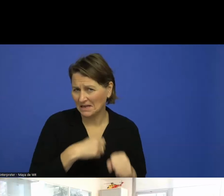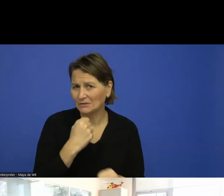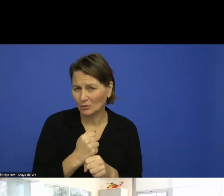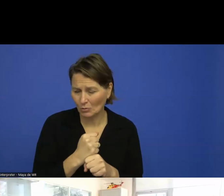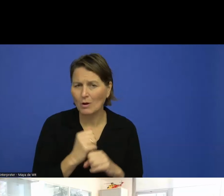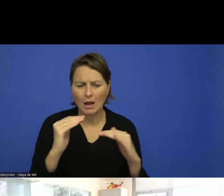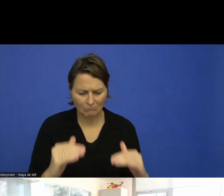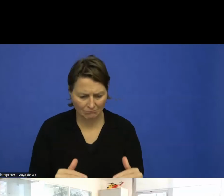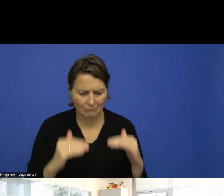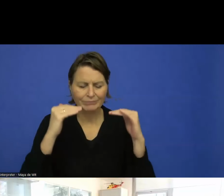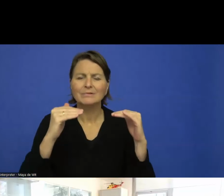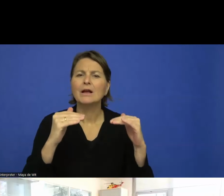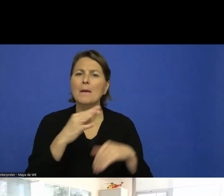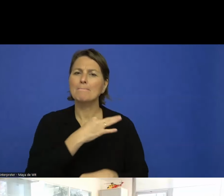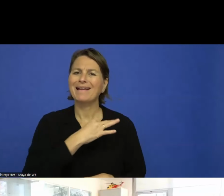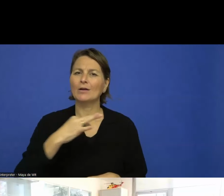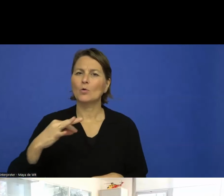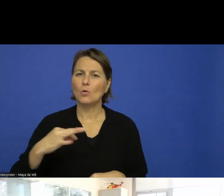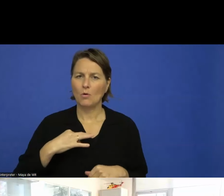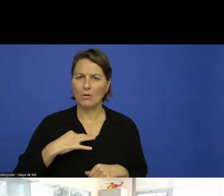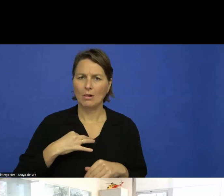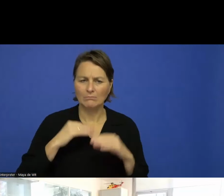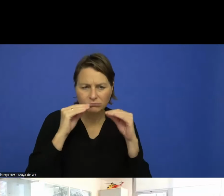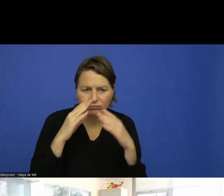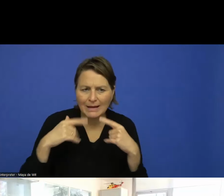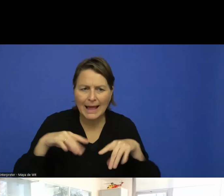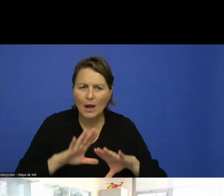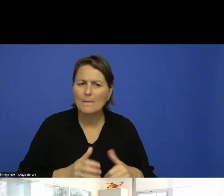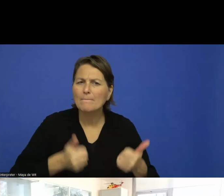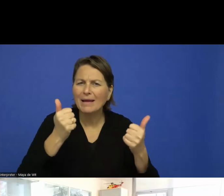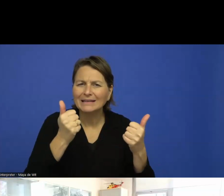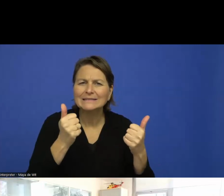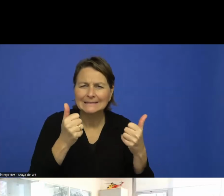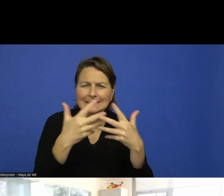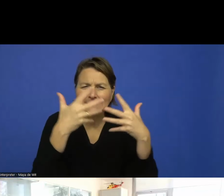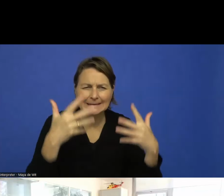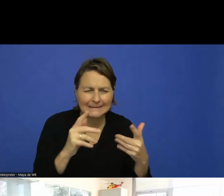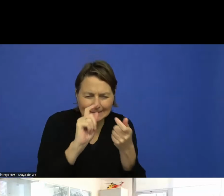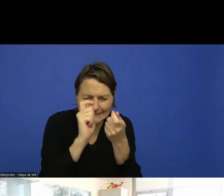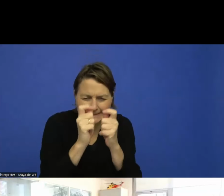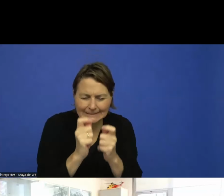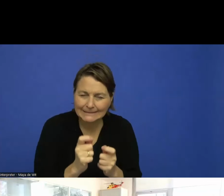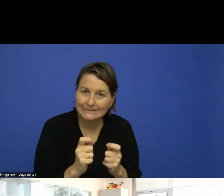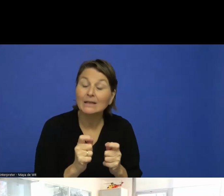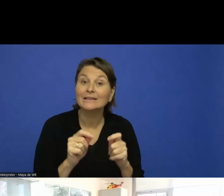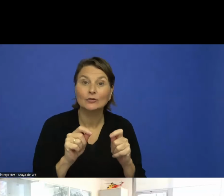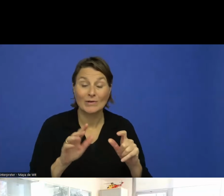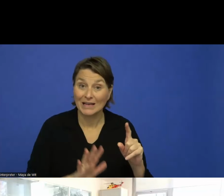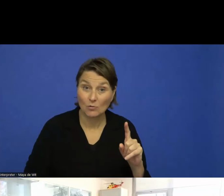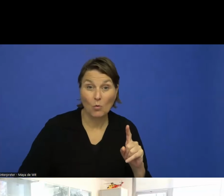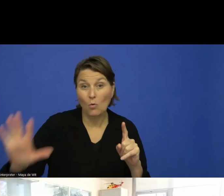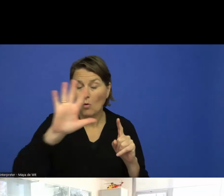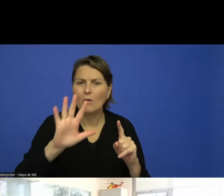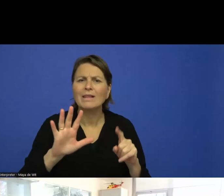design might improve patient safety in healthcare. It was a system-wide design-led approach to tackle patient safety